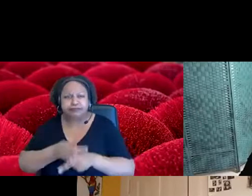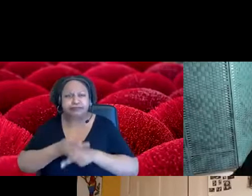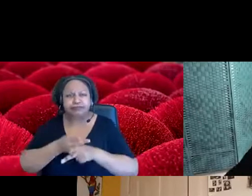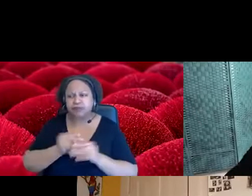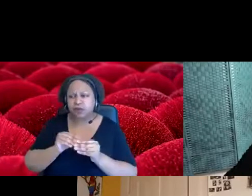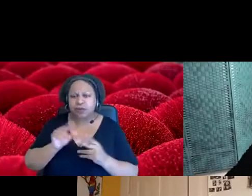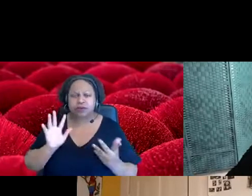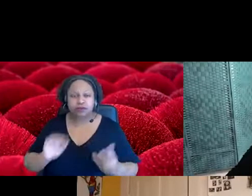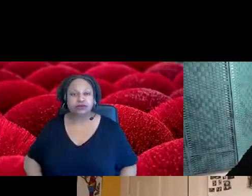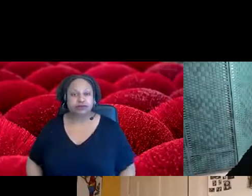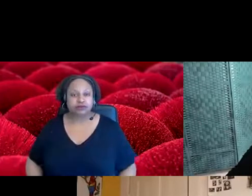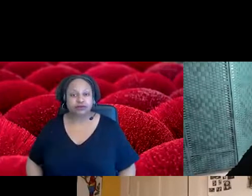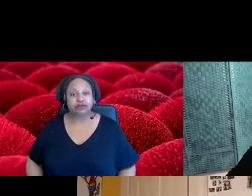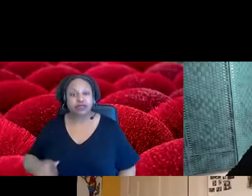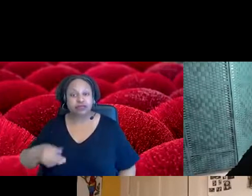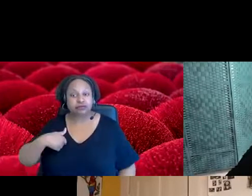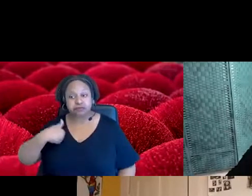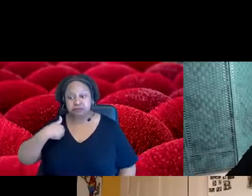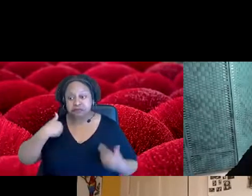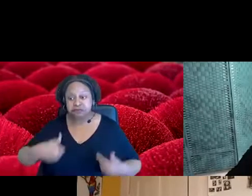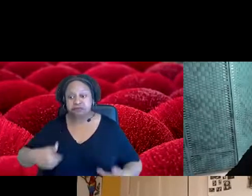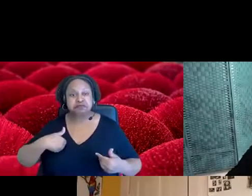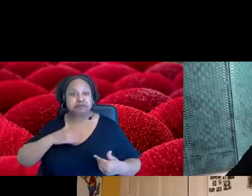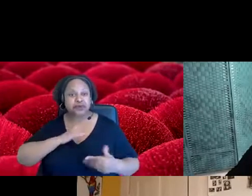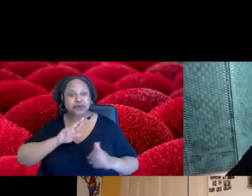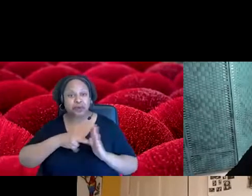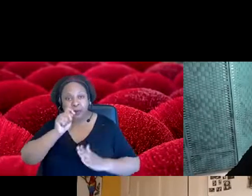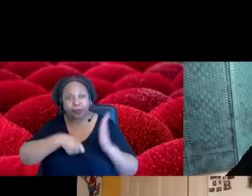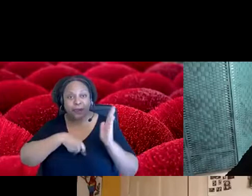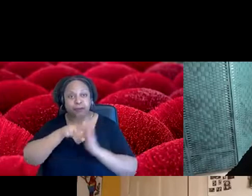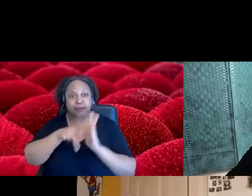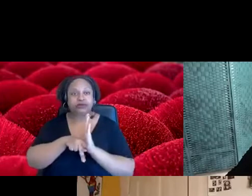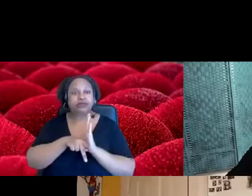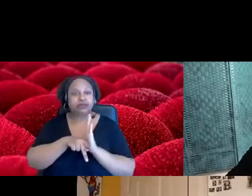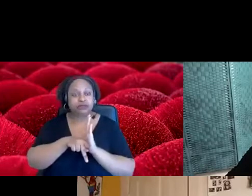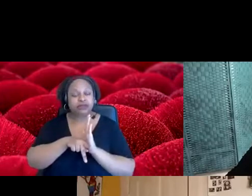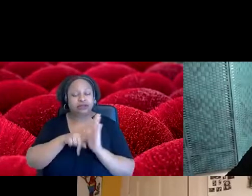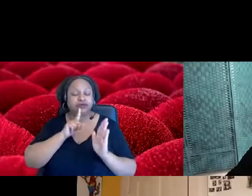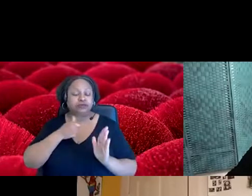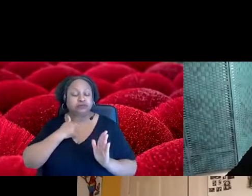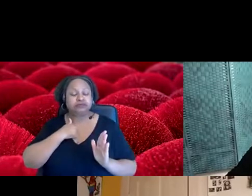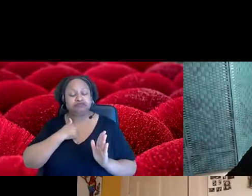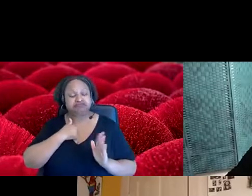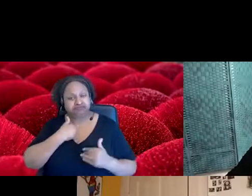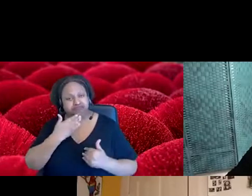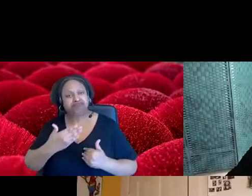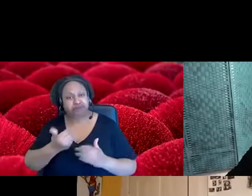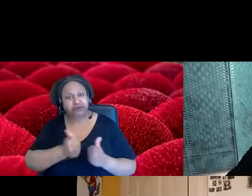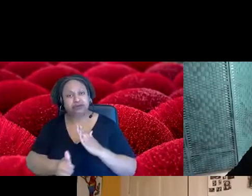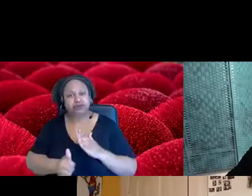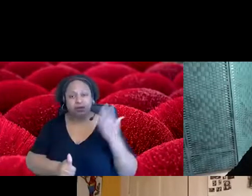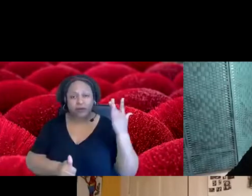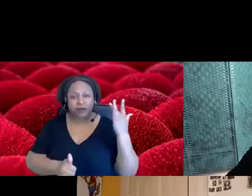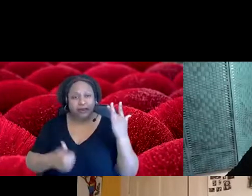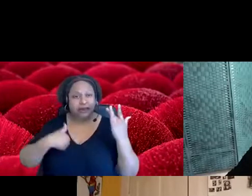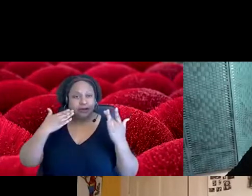if I was to write policy, I'd probably be very good at it, but because I would know, you know, I already know bad